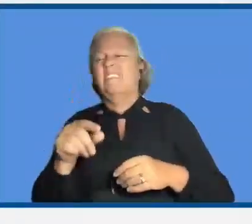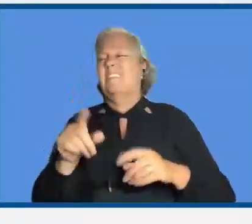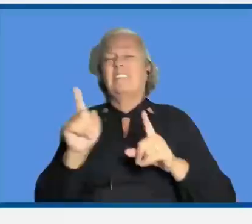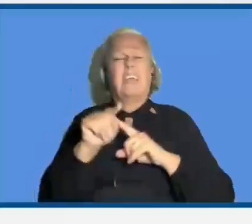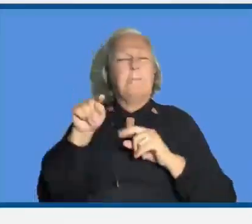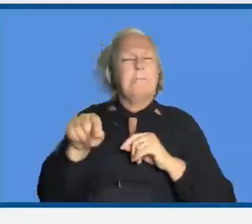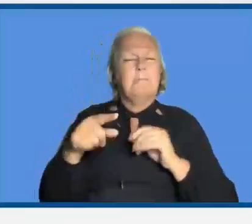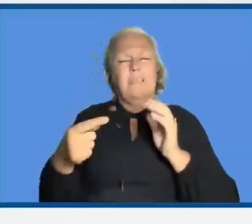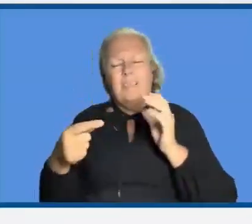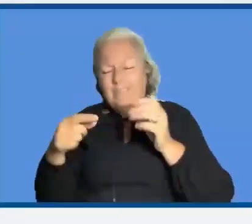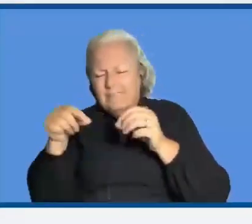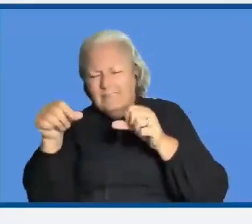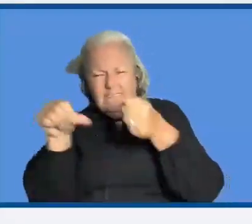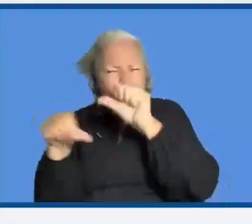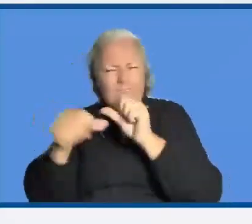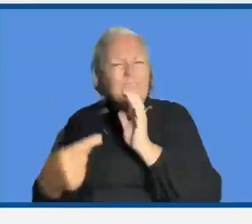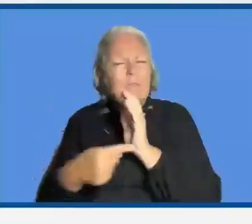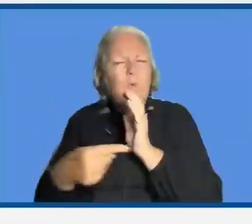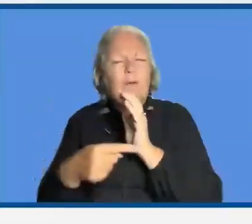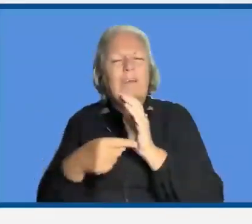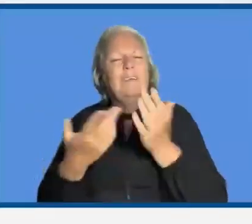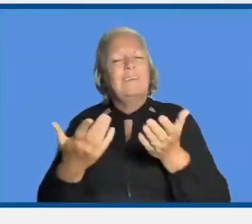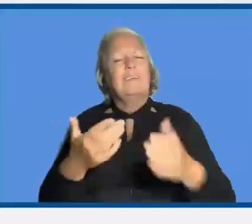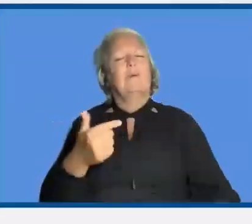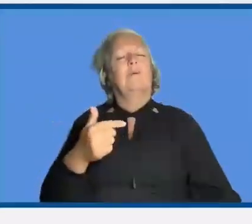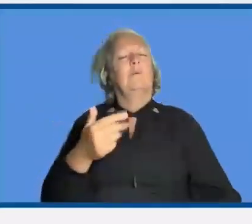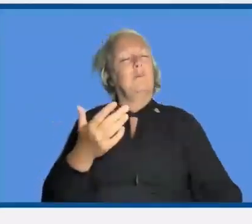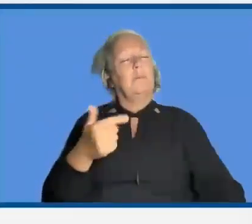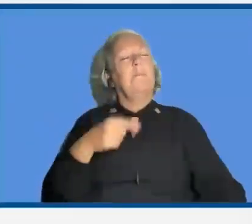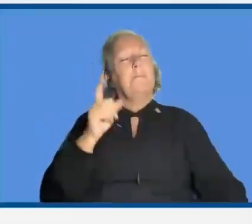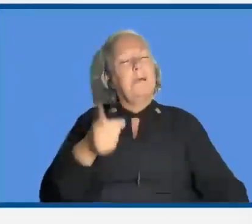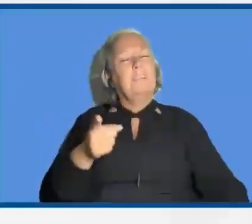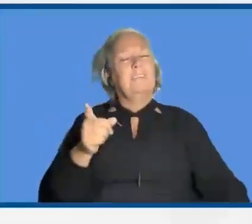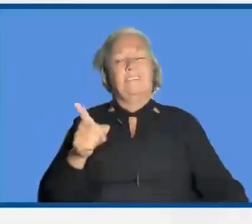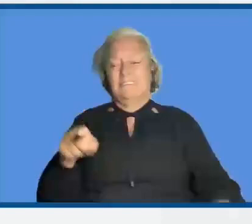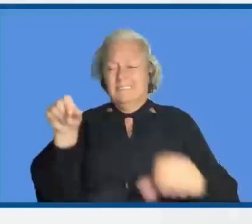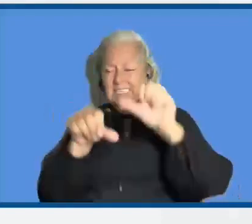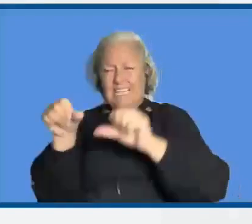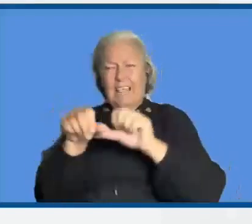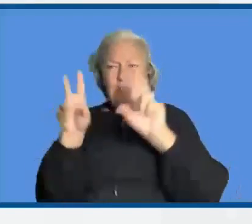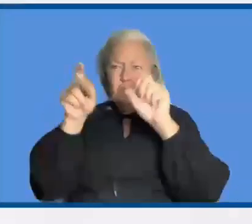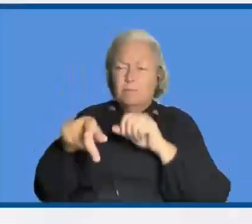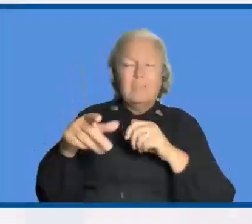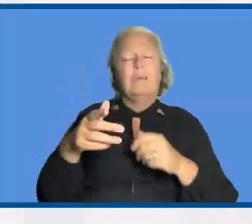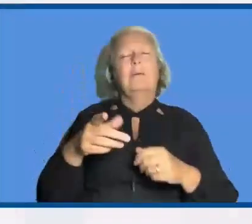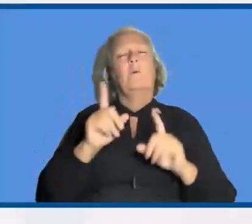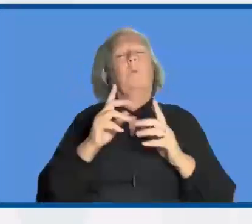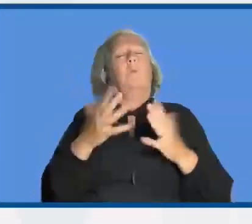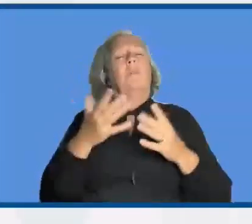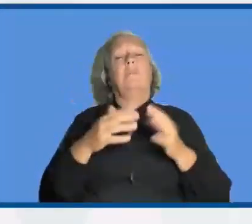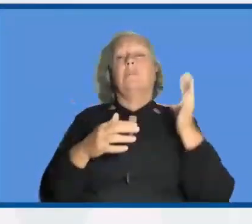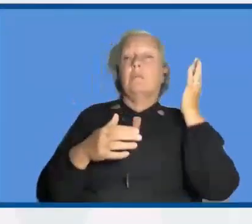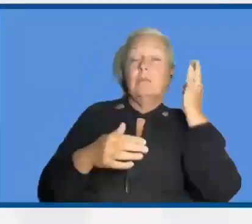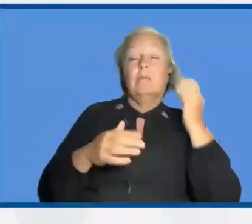doing research to build that data, because we also need to find out what the gender gap is. And